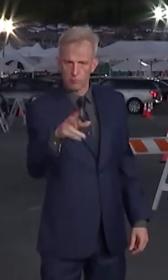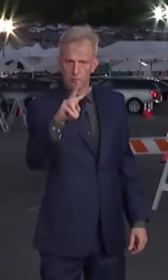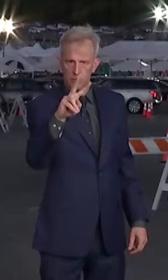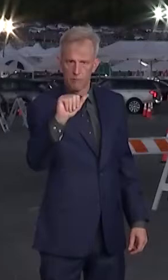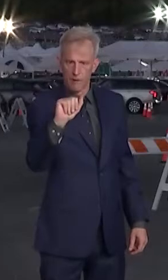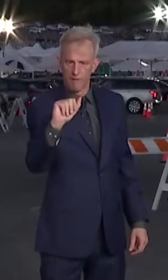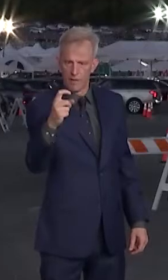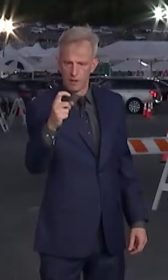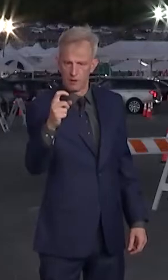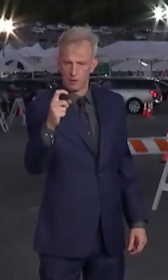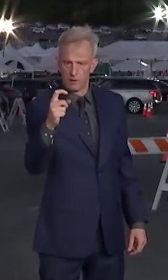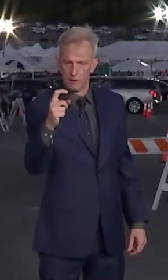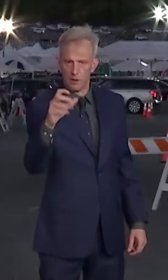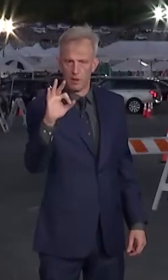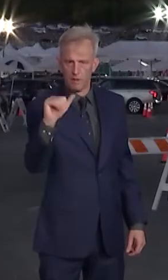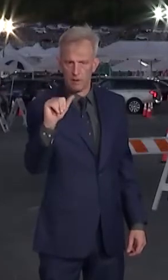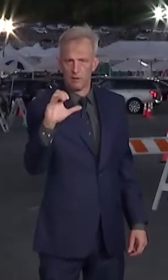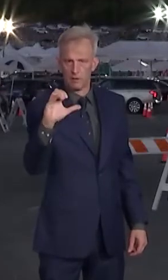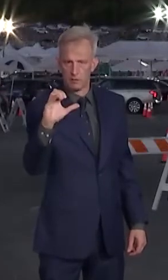corona-virus.la/vaxfacts. That's